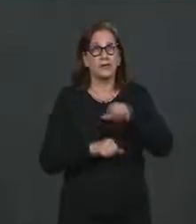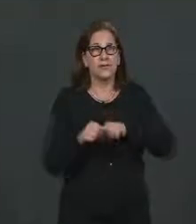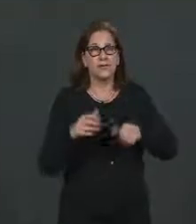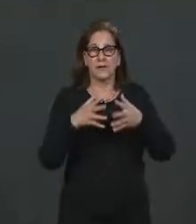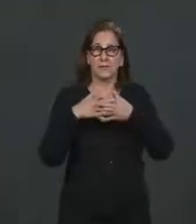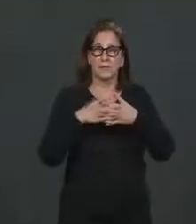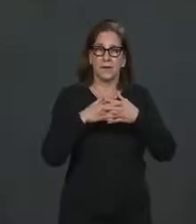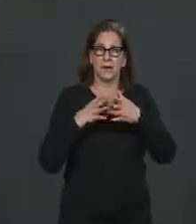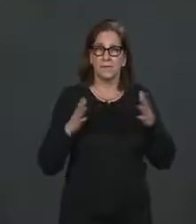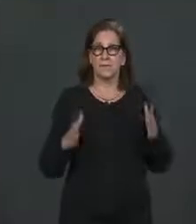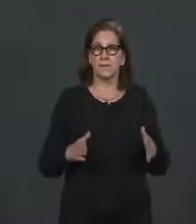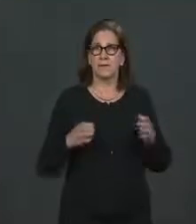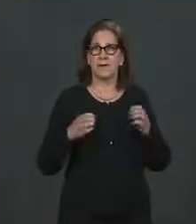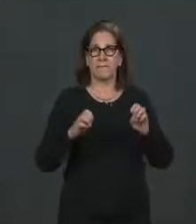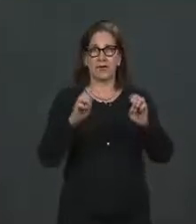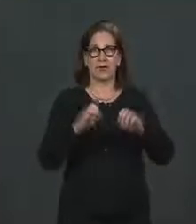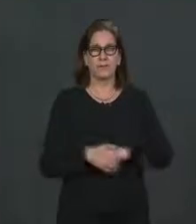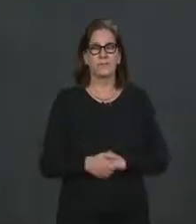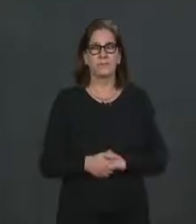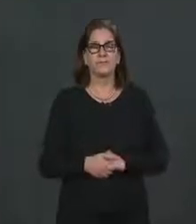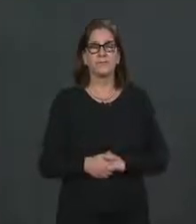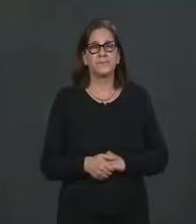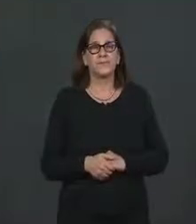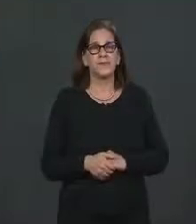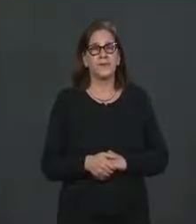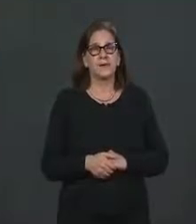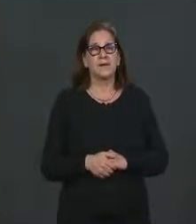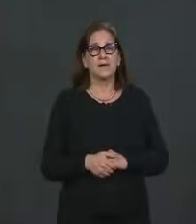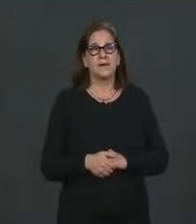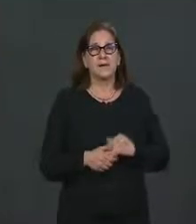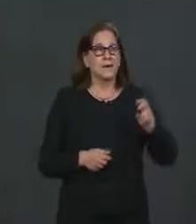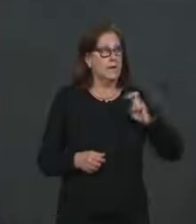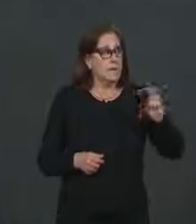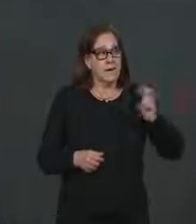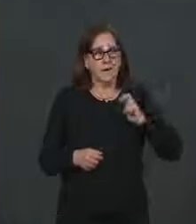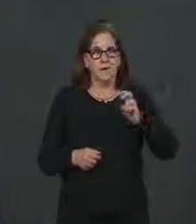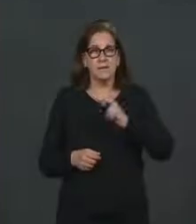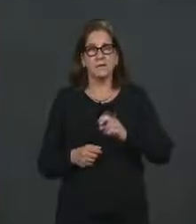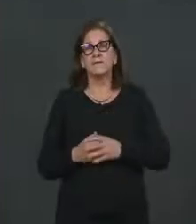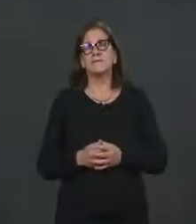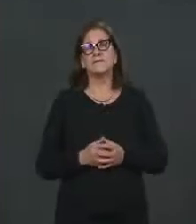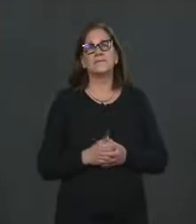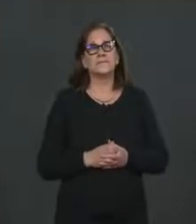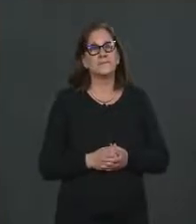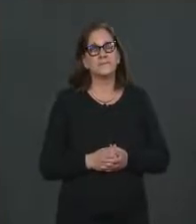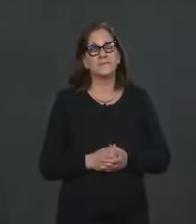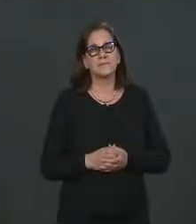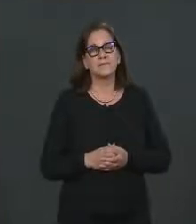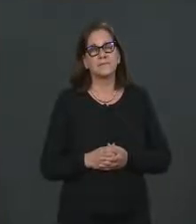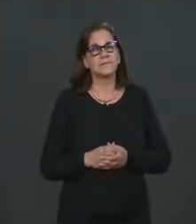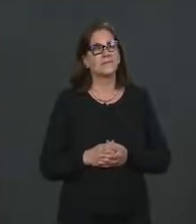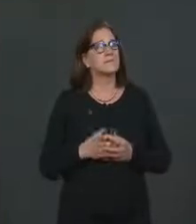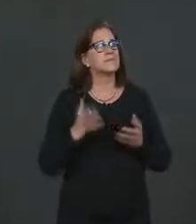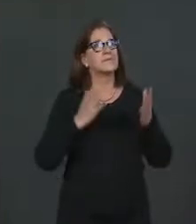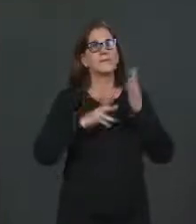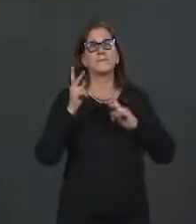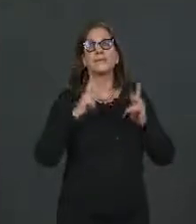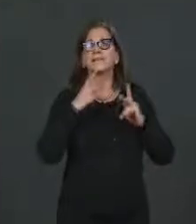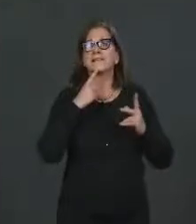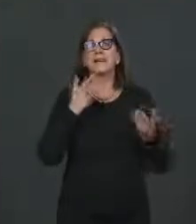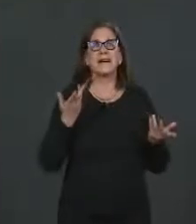We cannot let transportation be a barrier to any senior getting a vaccination. And so, where does this put